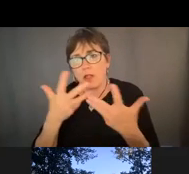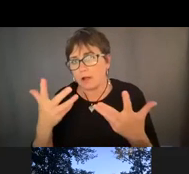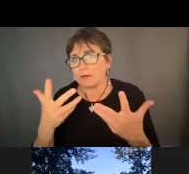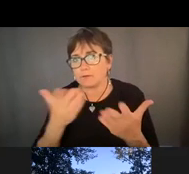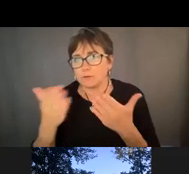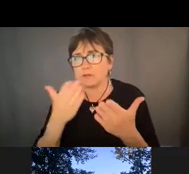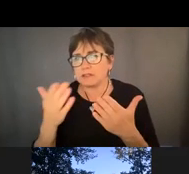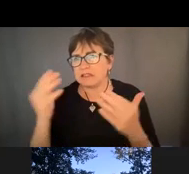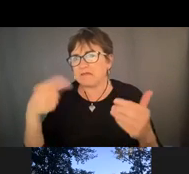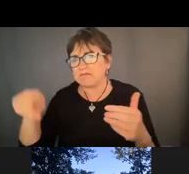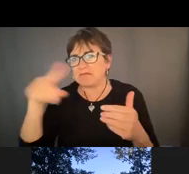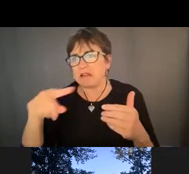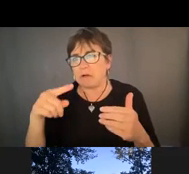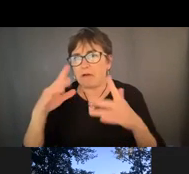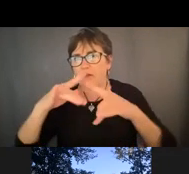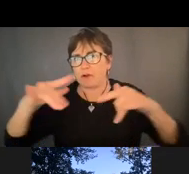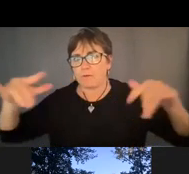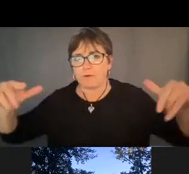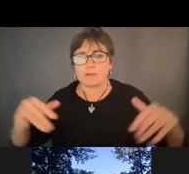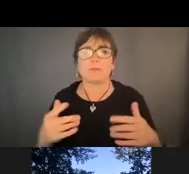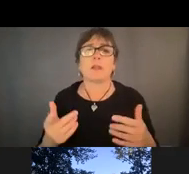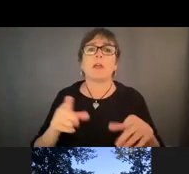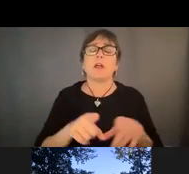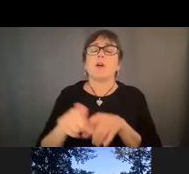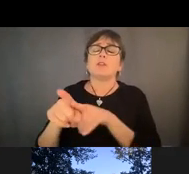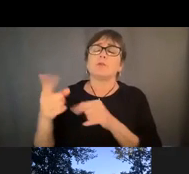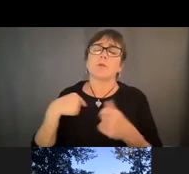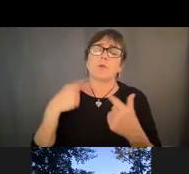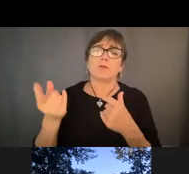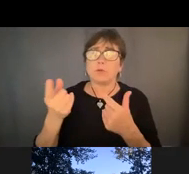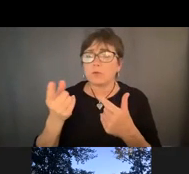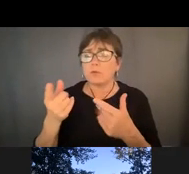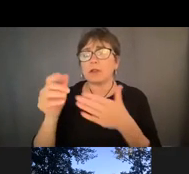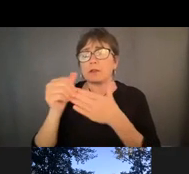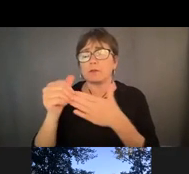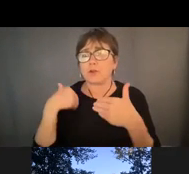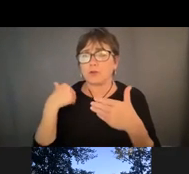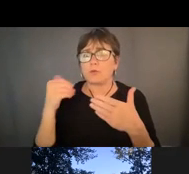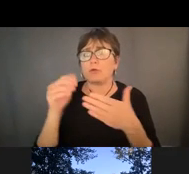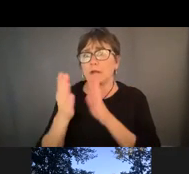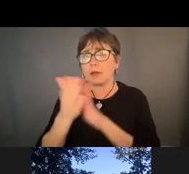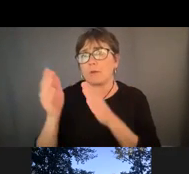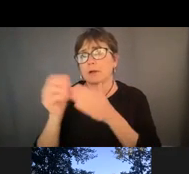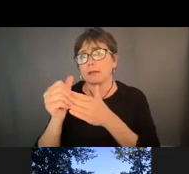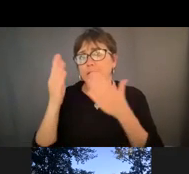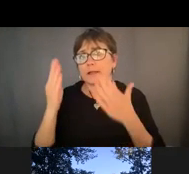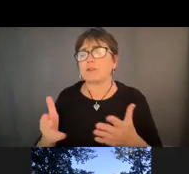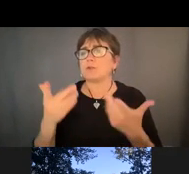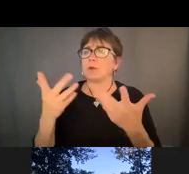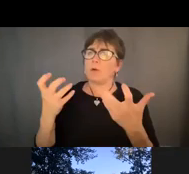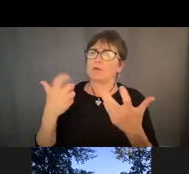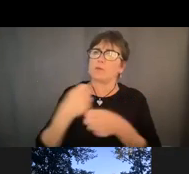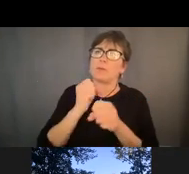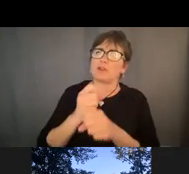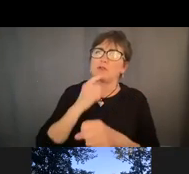the critical importance of involving youth as leaders in their programs, understand options to do so and how to do so in ways that are empowering and not tokenizing. And